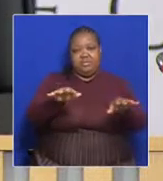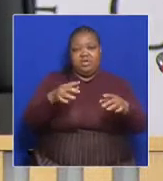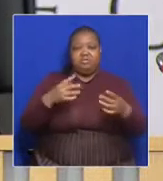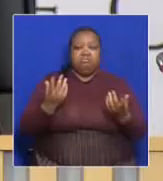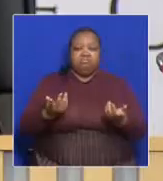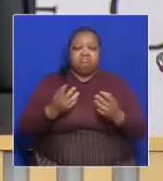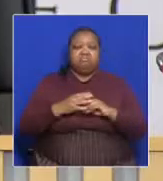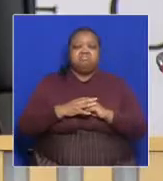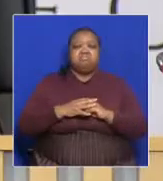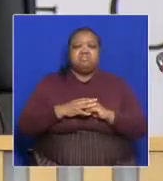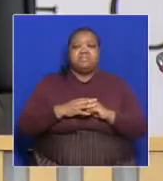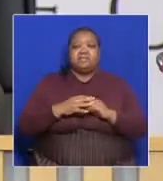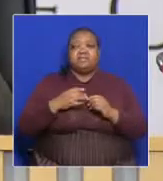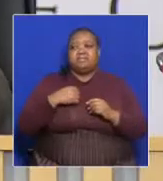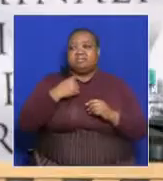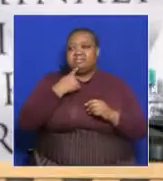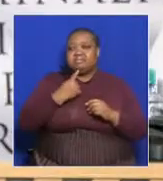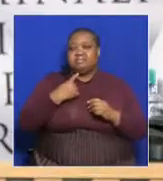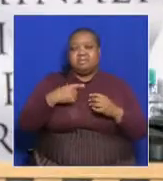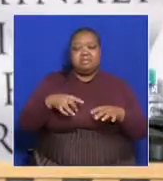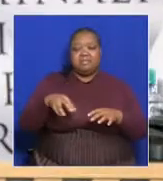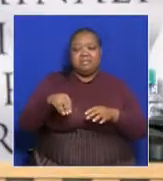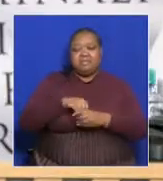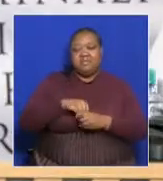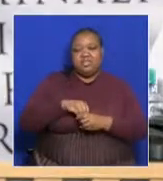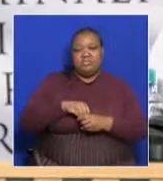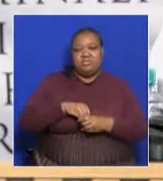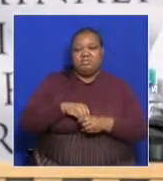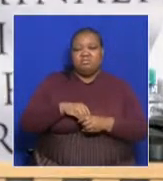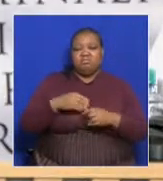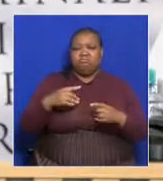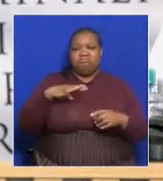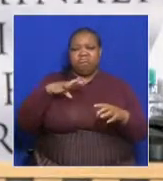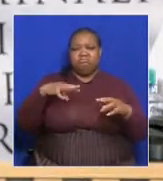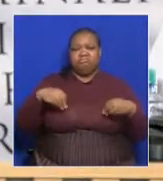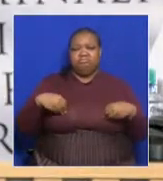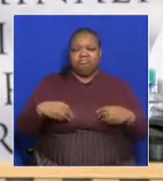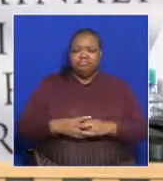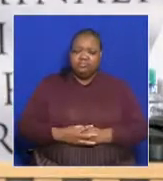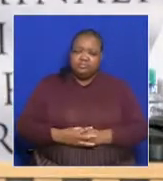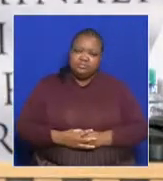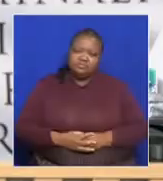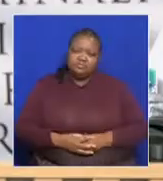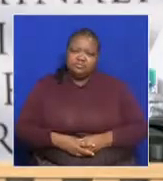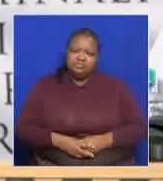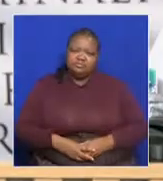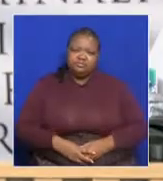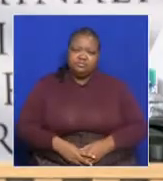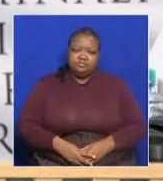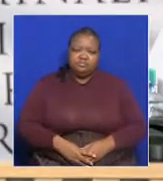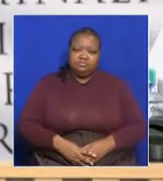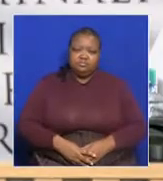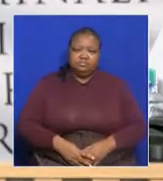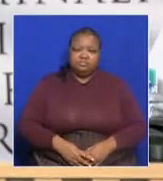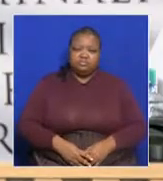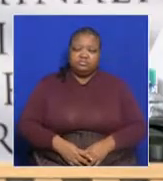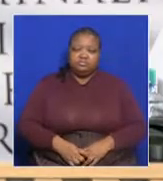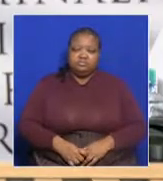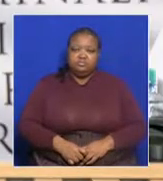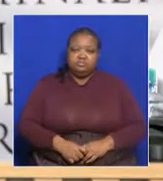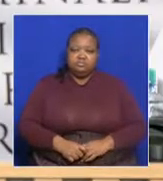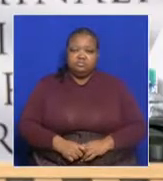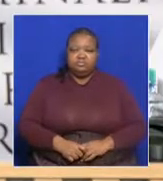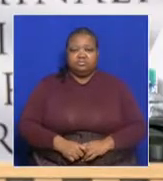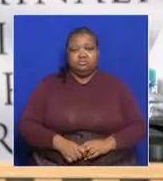say I was hands-on No, with this. I can live with that. Yes. Okay. Now, you remember I said this, you see from the